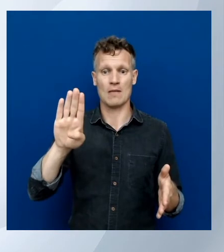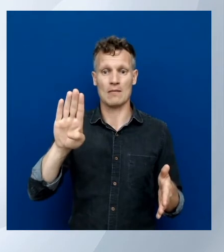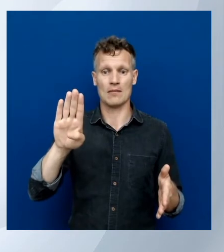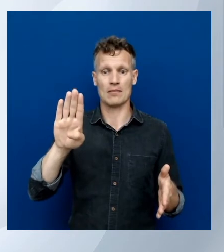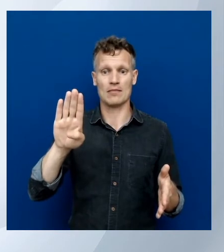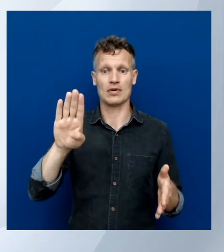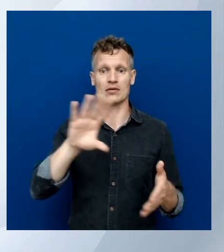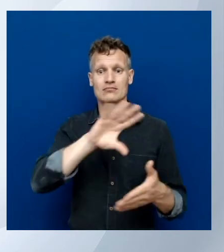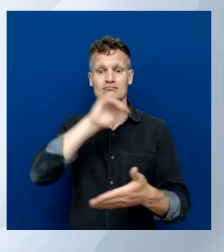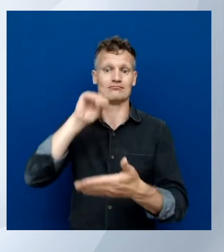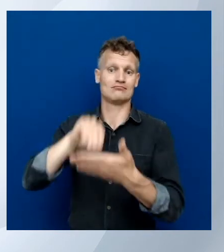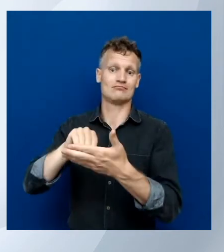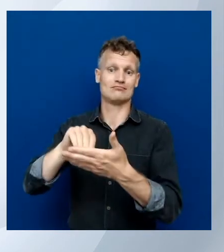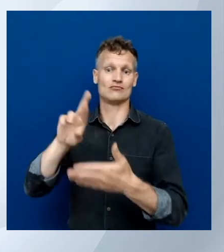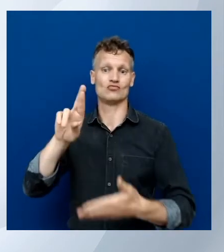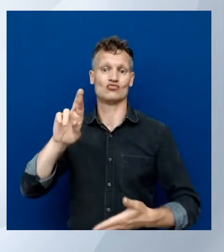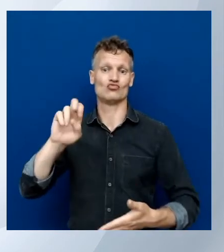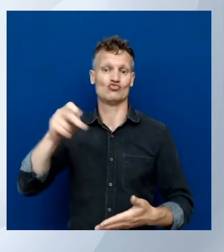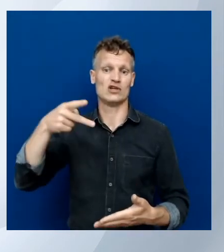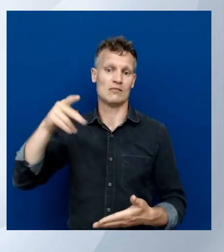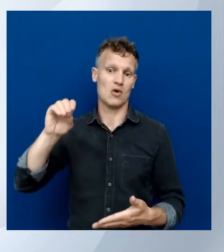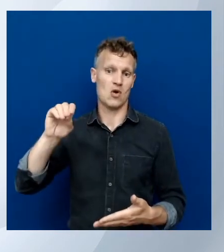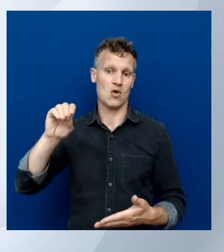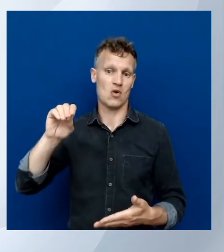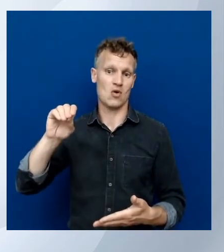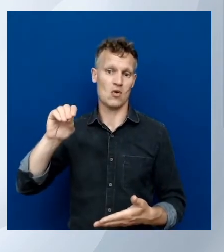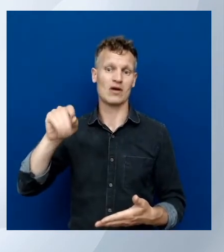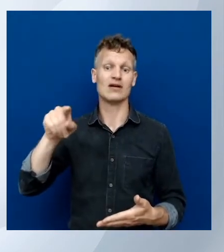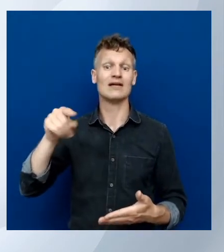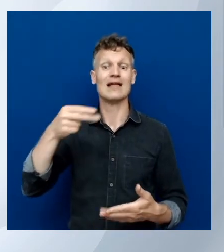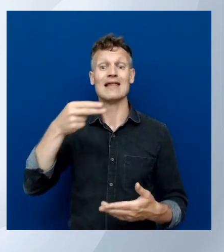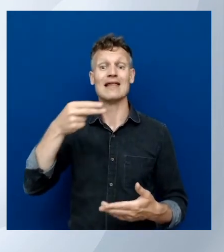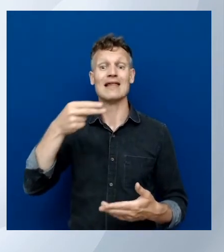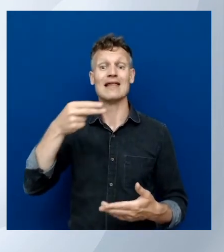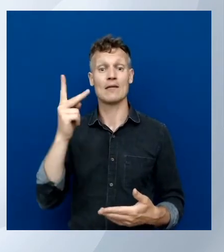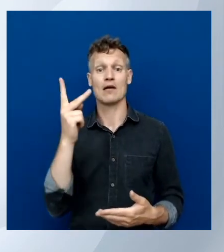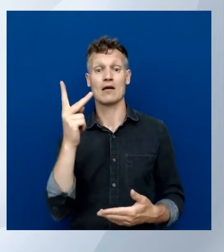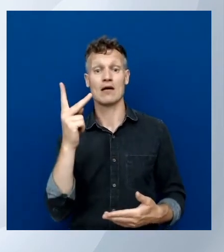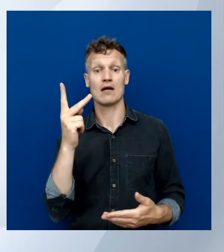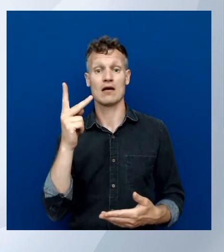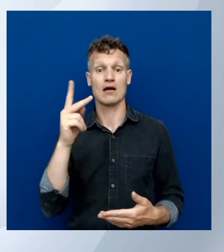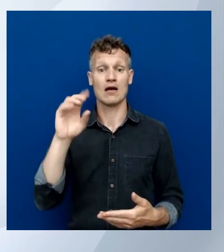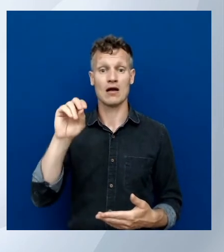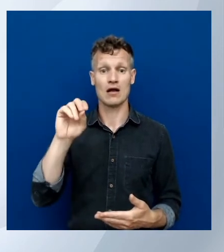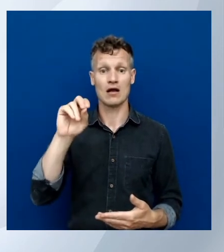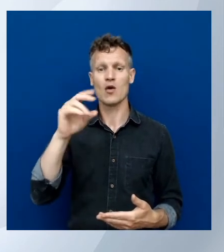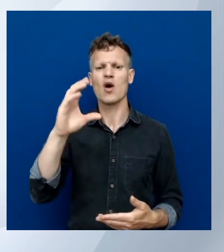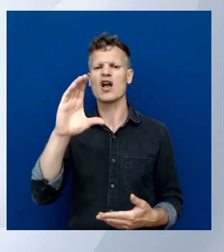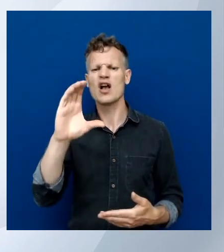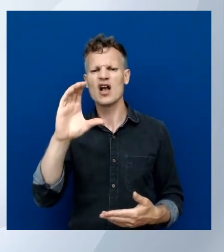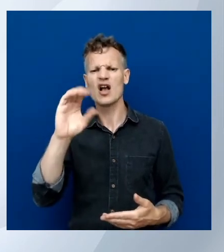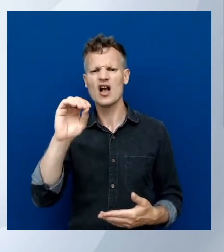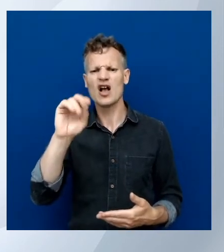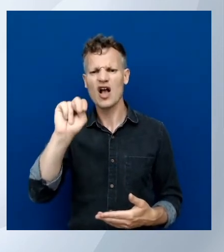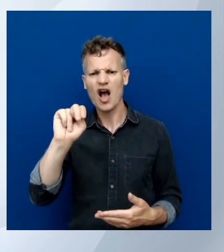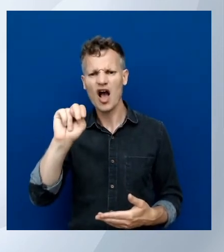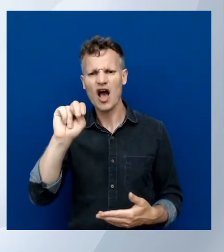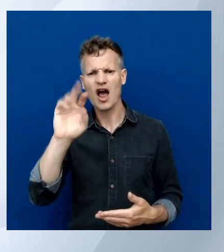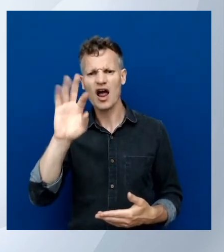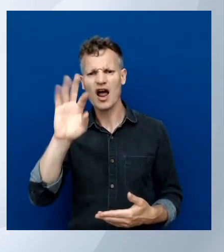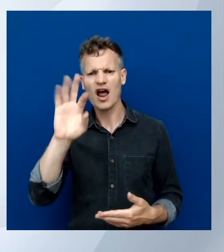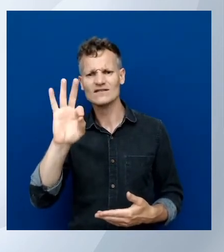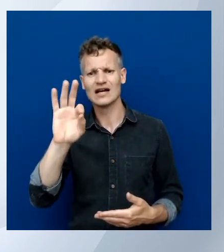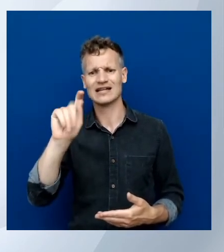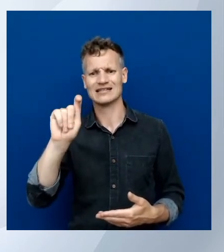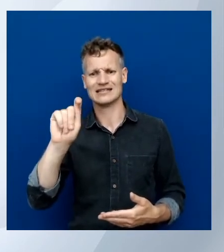conftest. What this does, it has the Rego language, and it